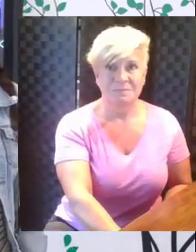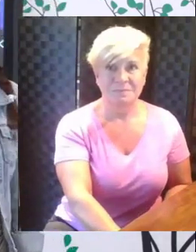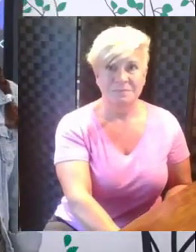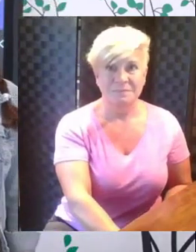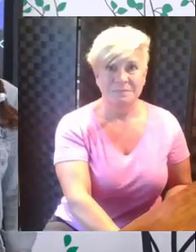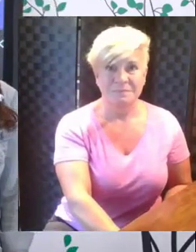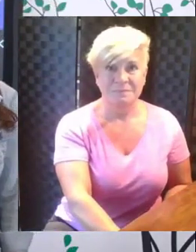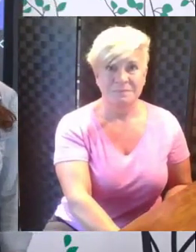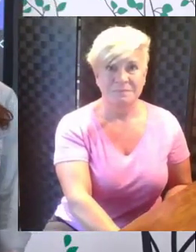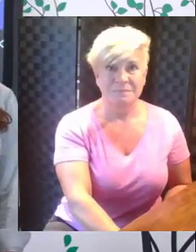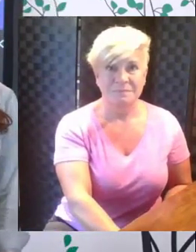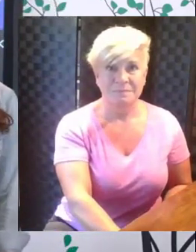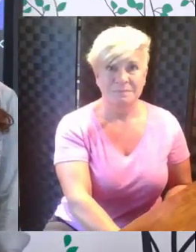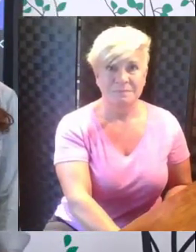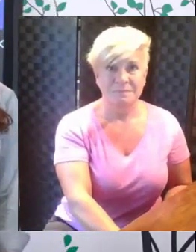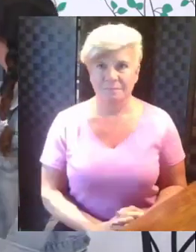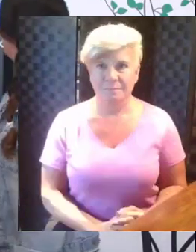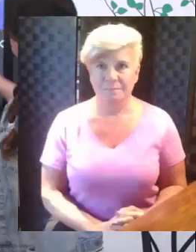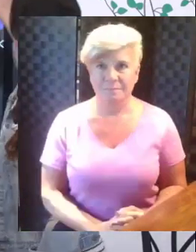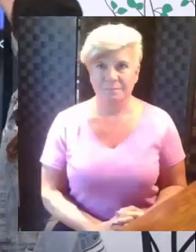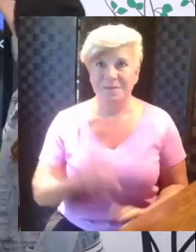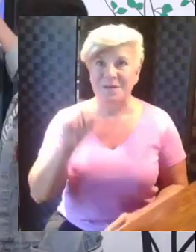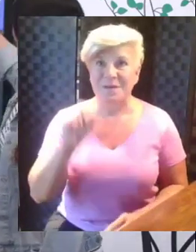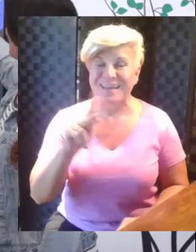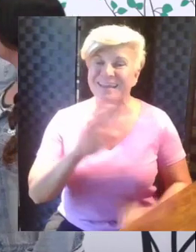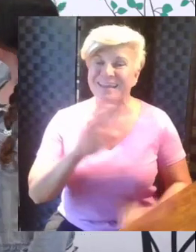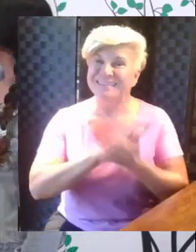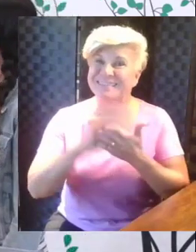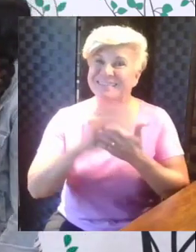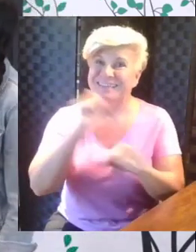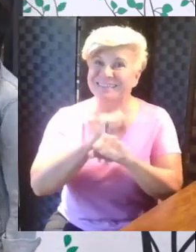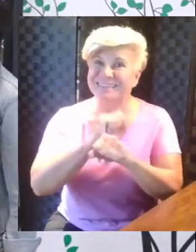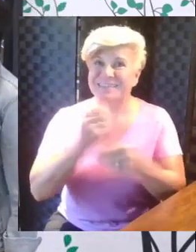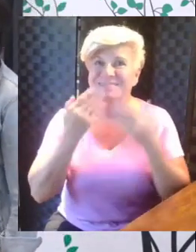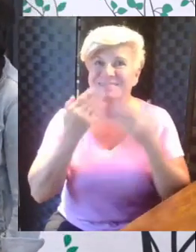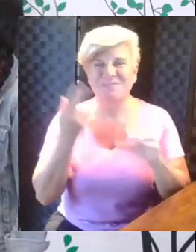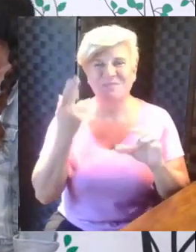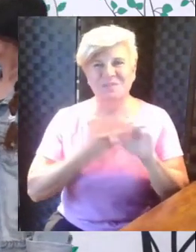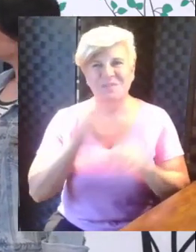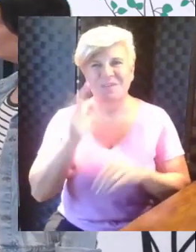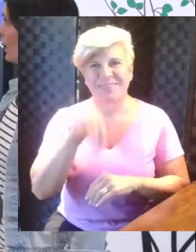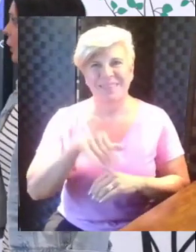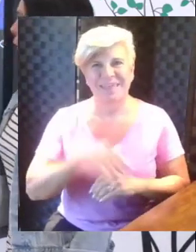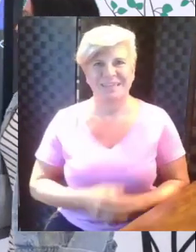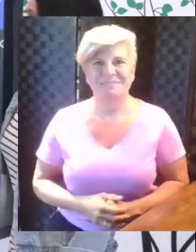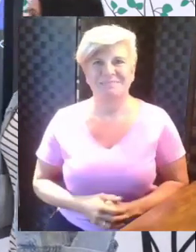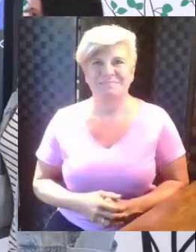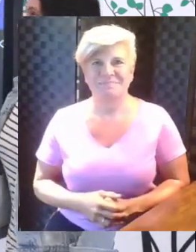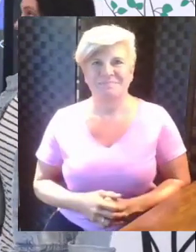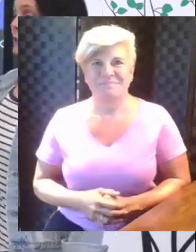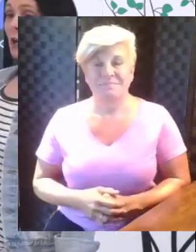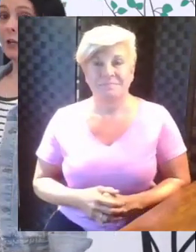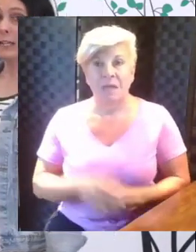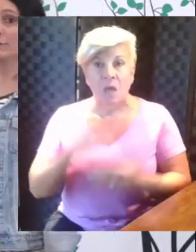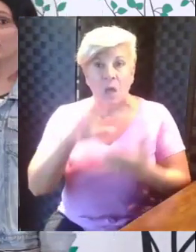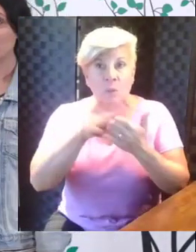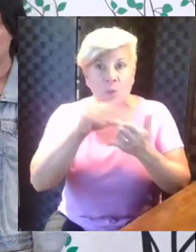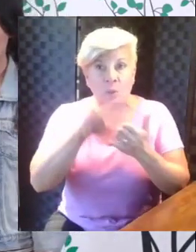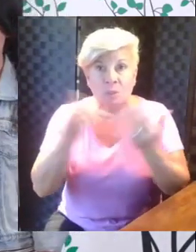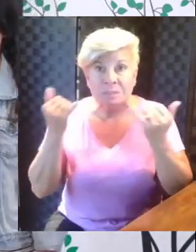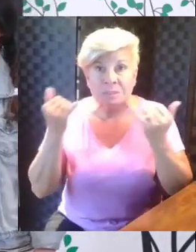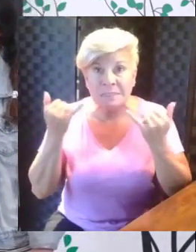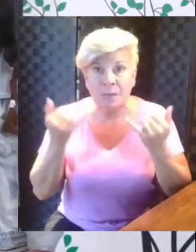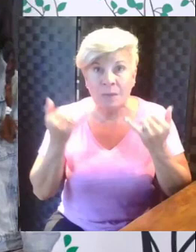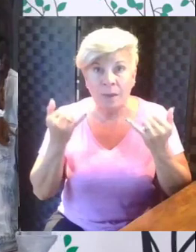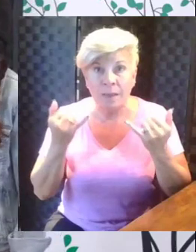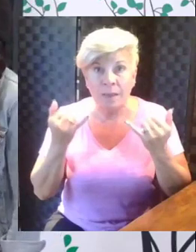Big spin around. Yours may have been a quick spin. All right, nice job. Thanks for doing that with me today. All right, our target for